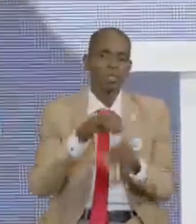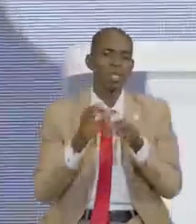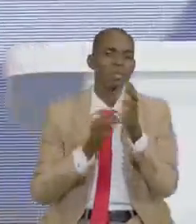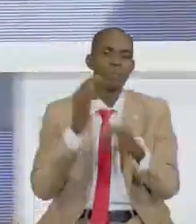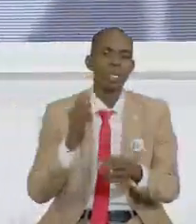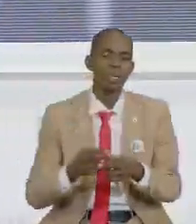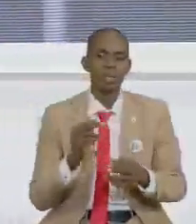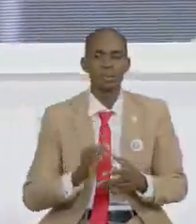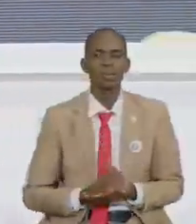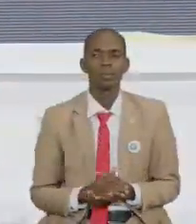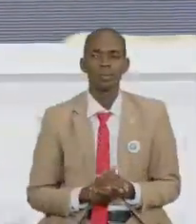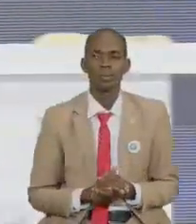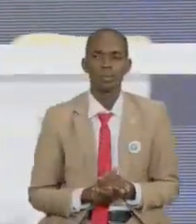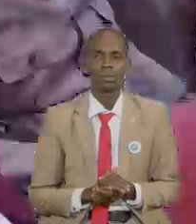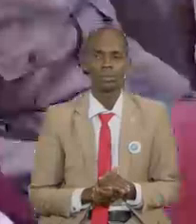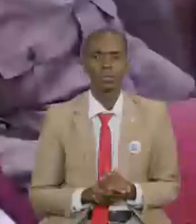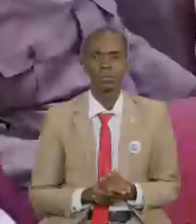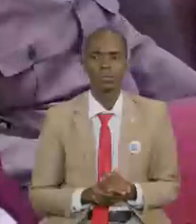name.